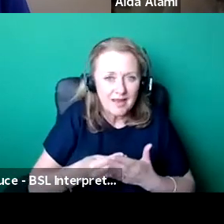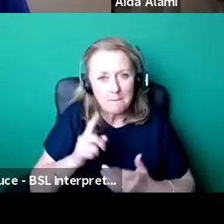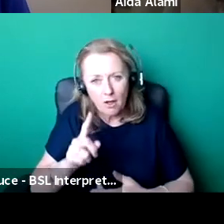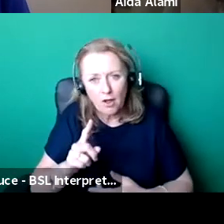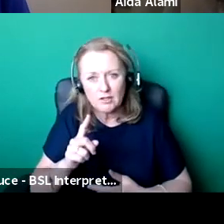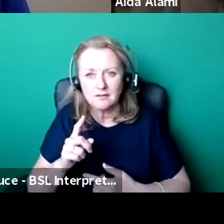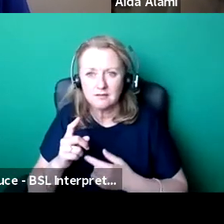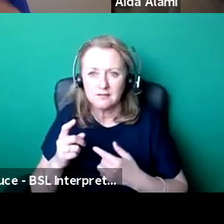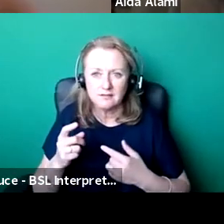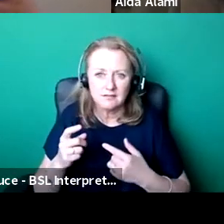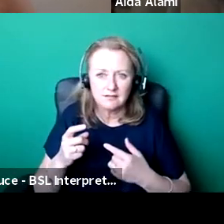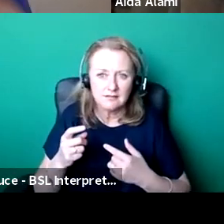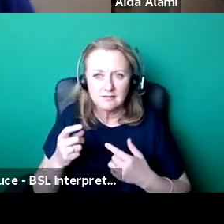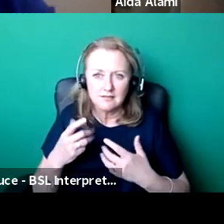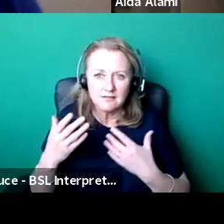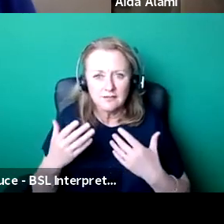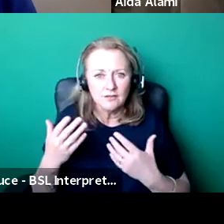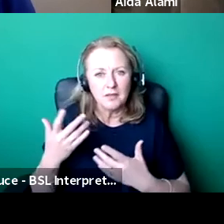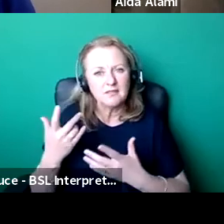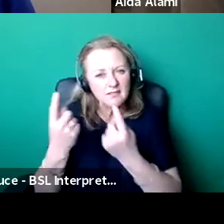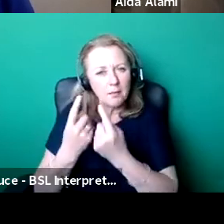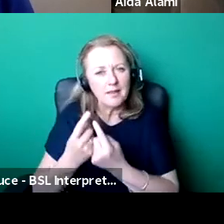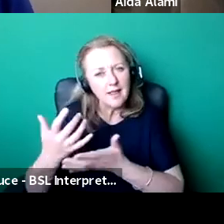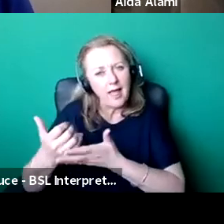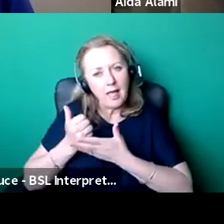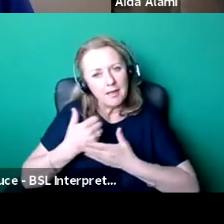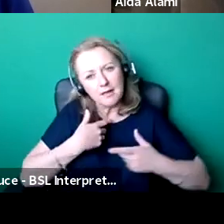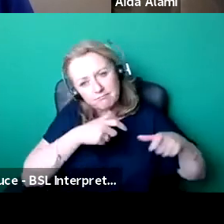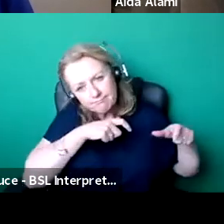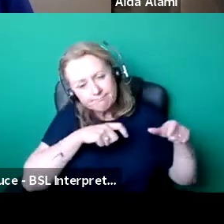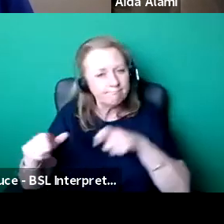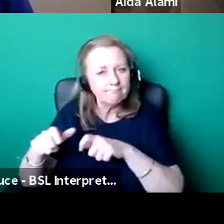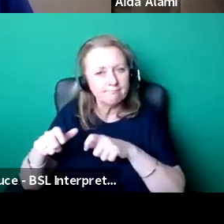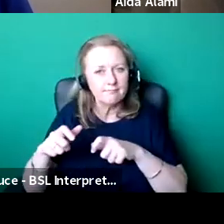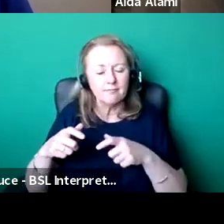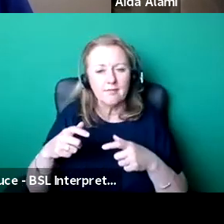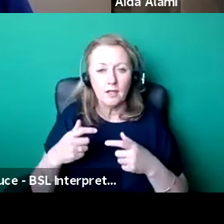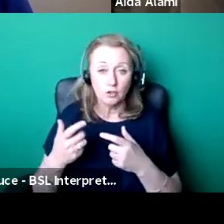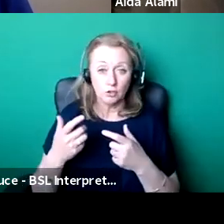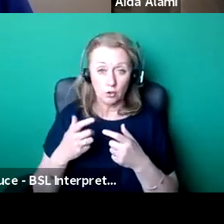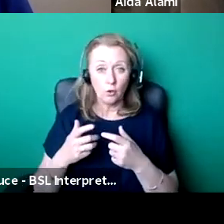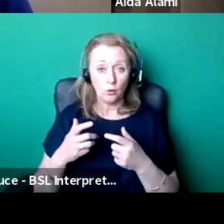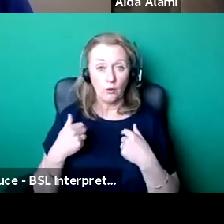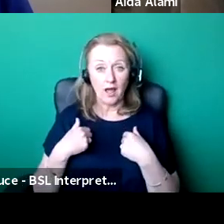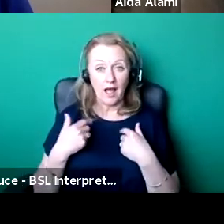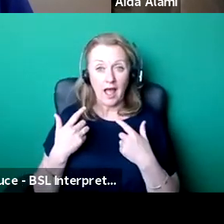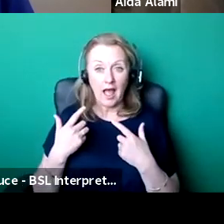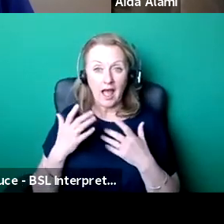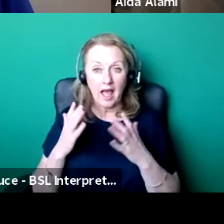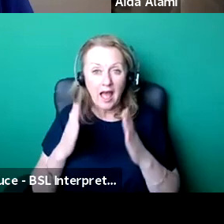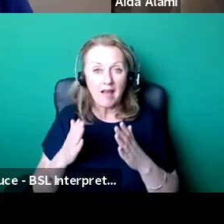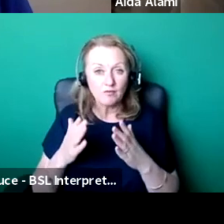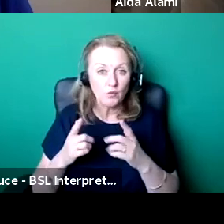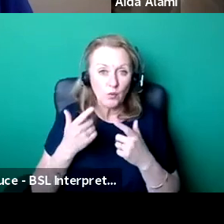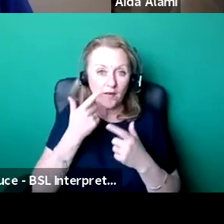to help me continue, but still. So I have to figure out how to do this. And maybe